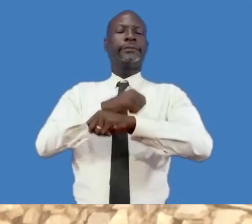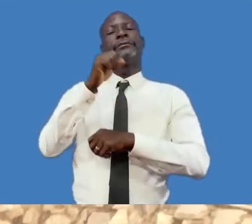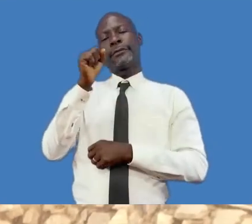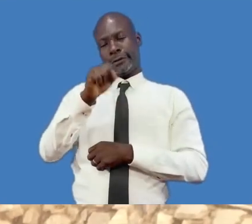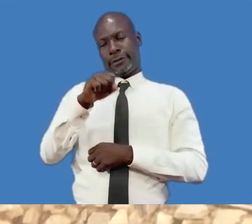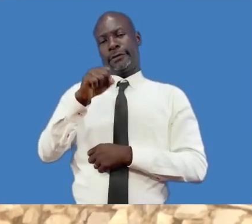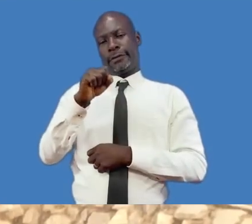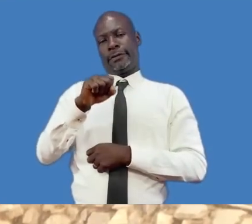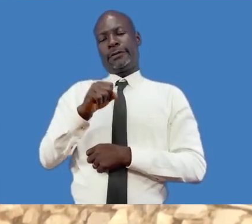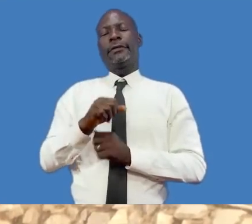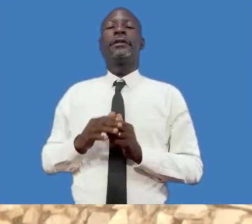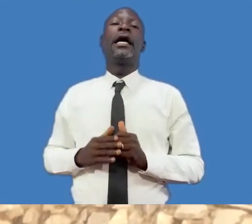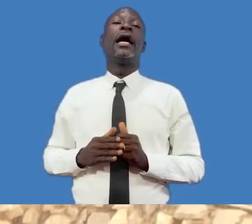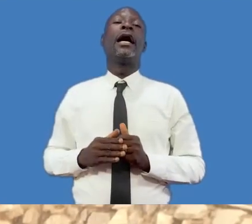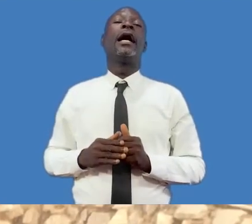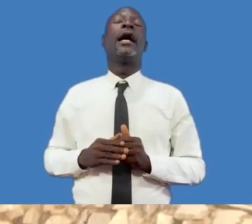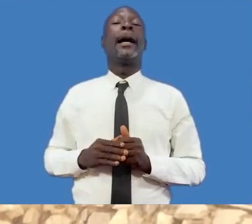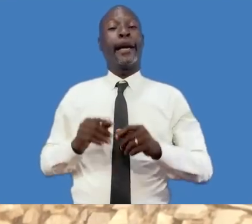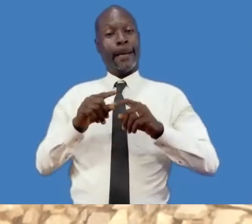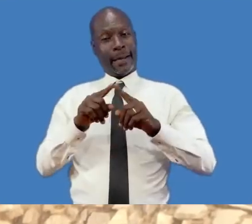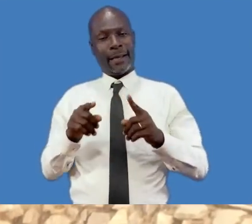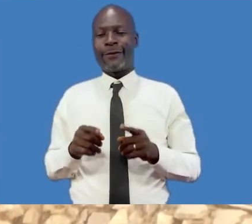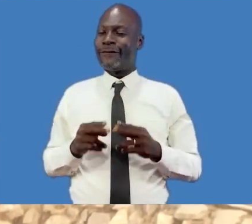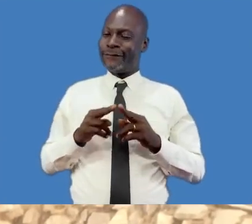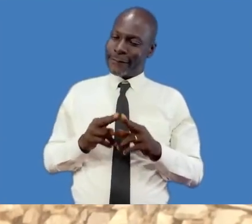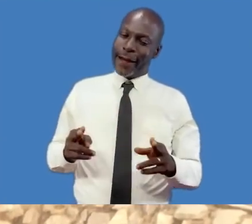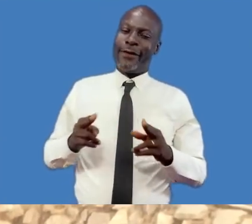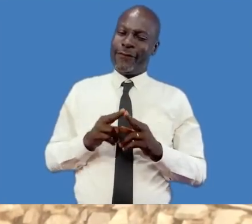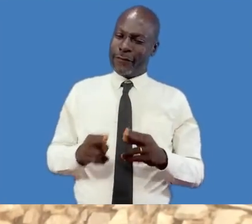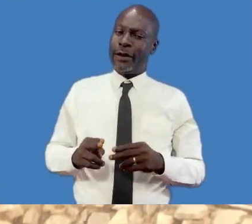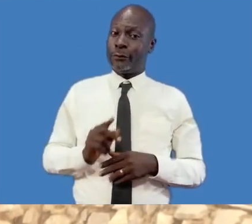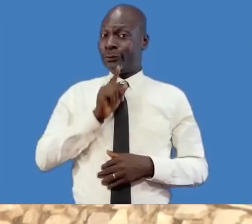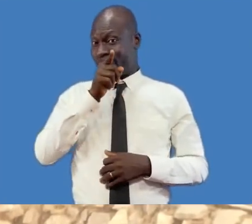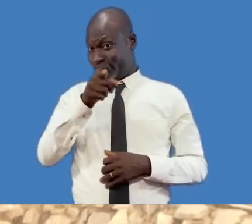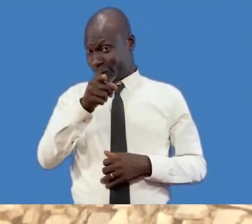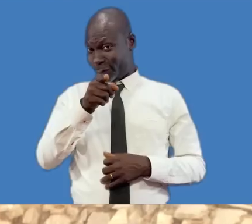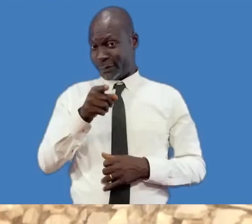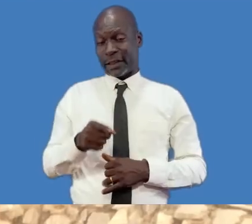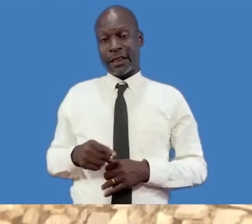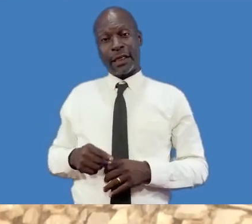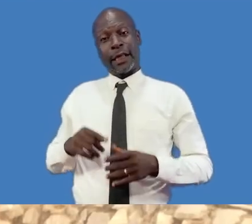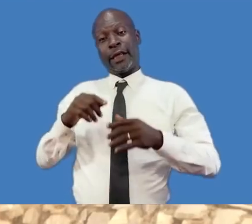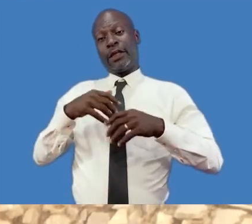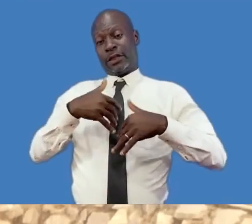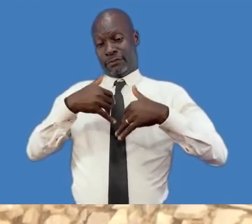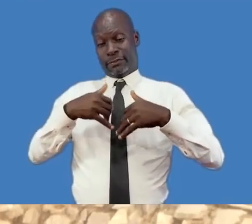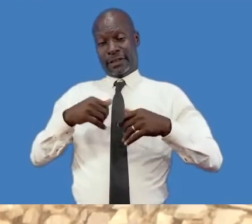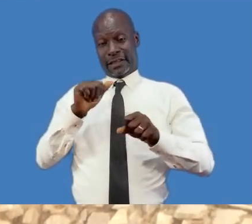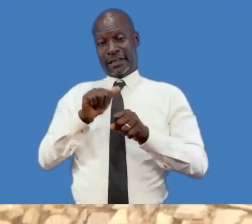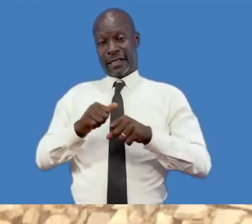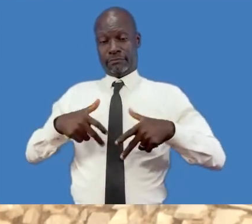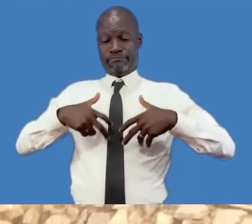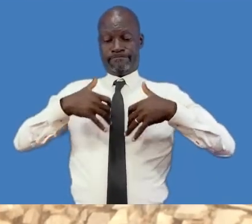agye saa arrow no na ɛyɛ very interesting wɔsɛ saa deɛ no ɛgyina hɔ ɛde ma okristoni